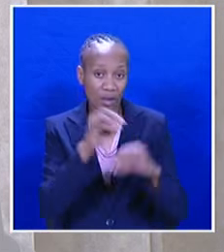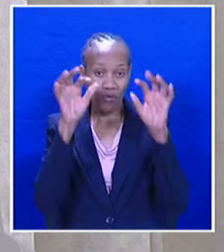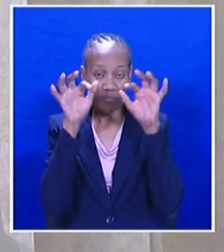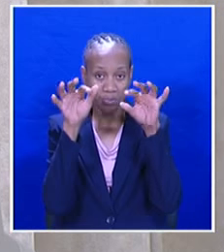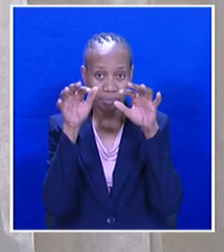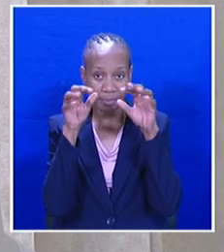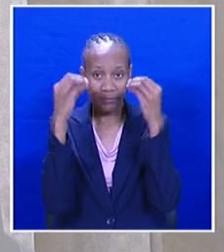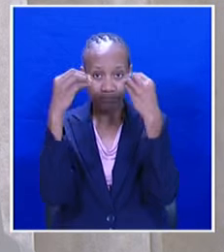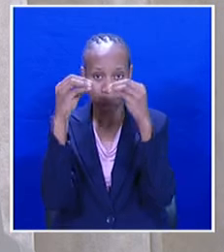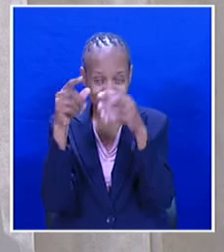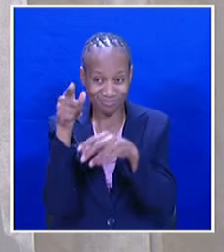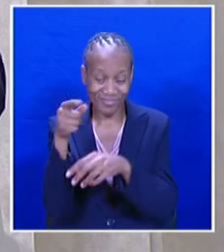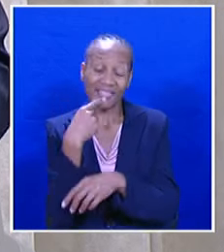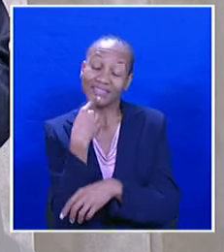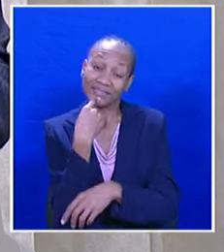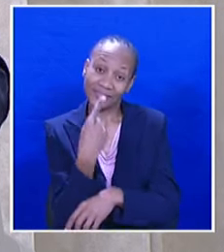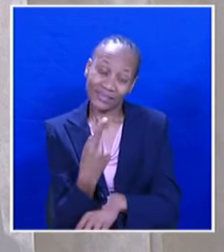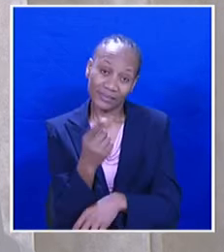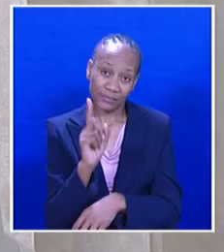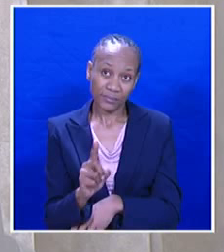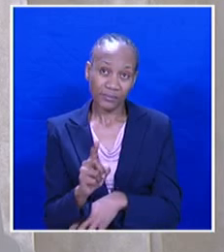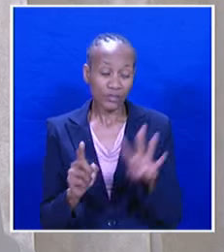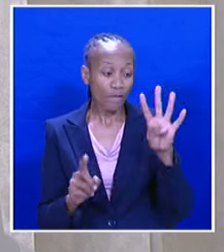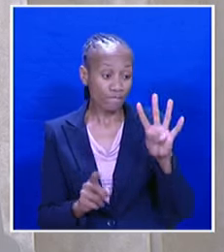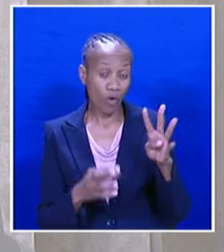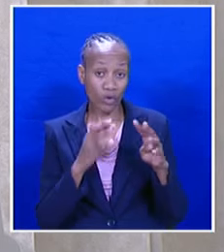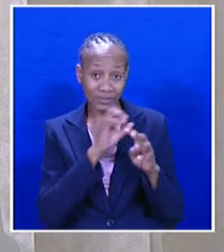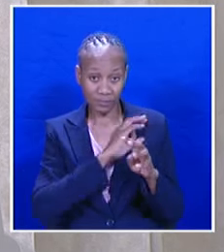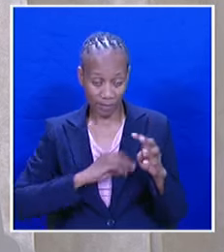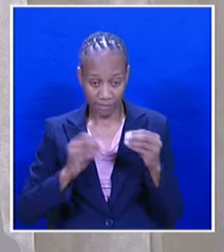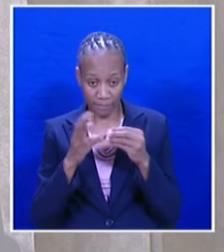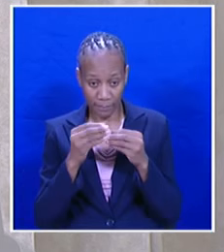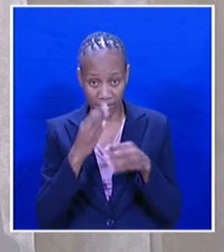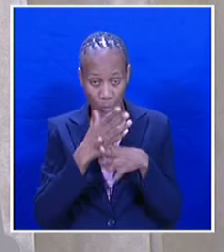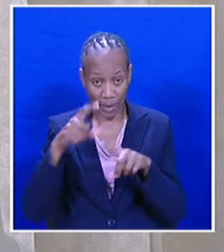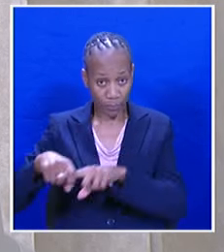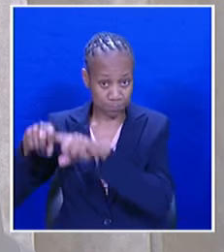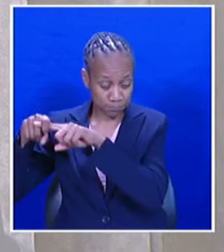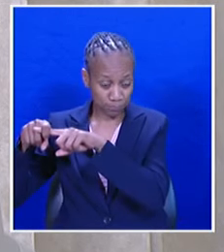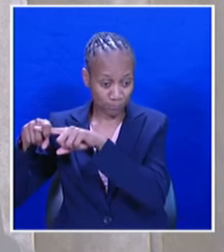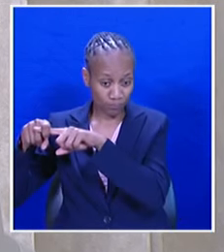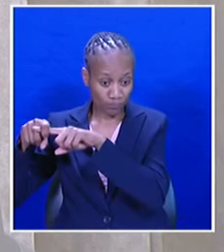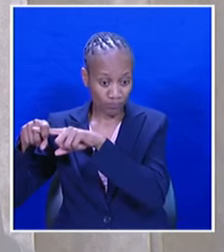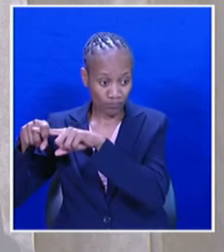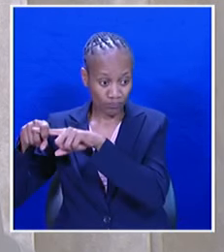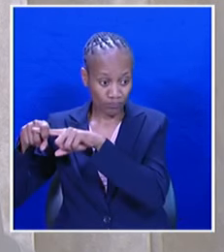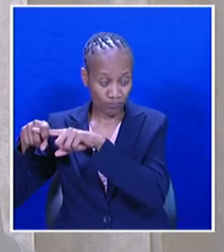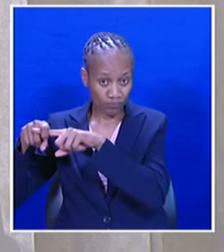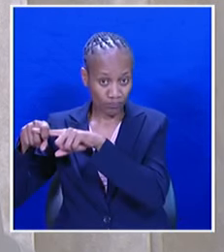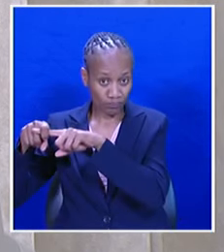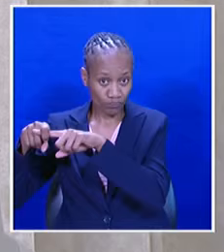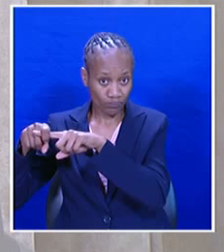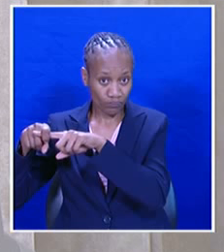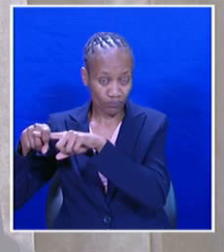she said that the four executives had been by the board, requested by the board, and the